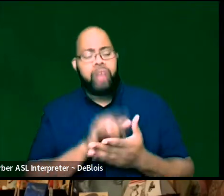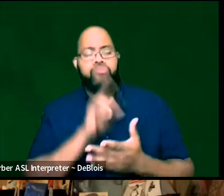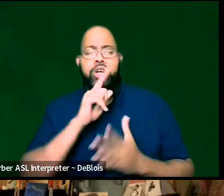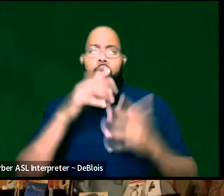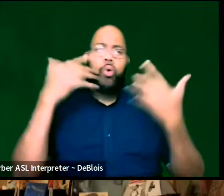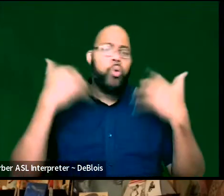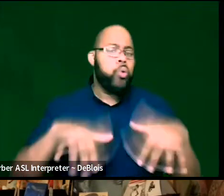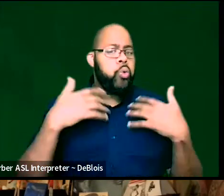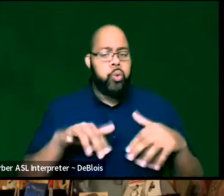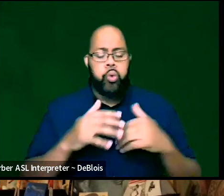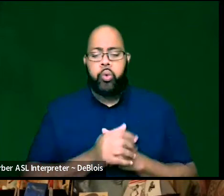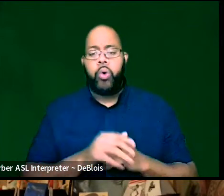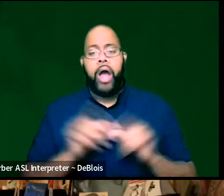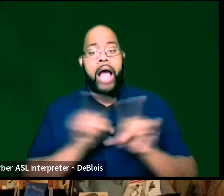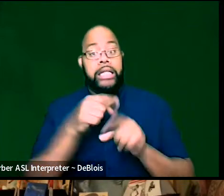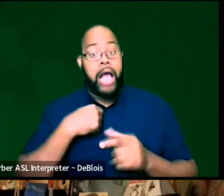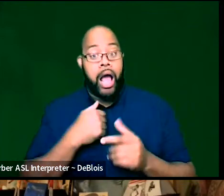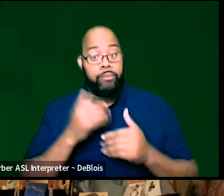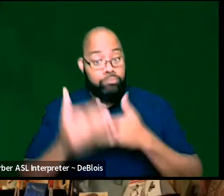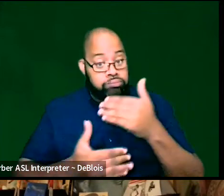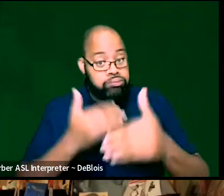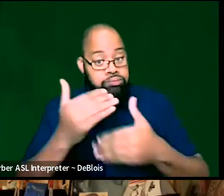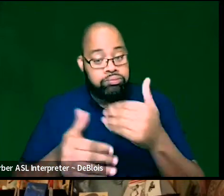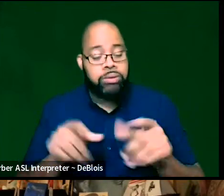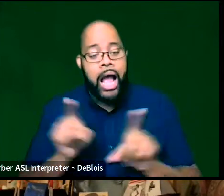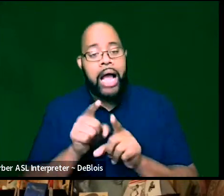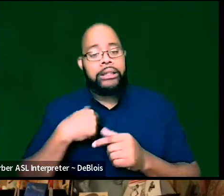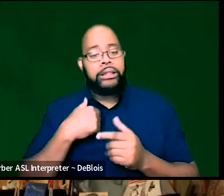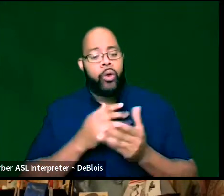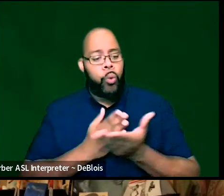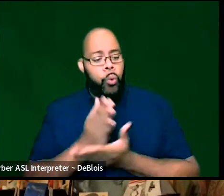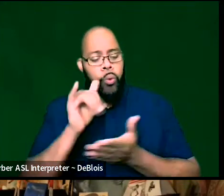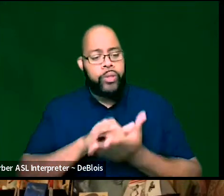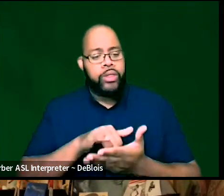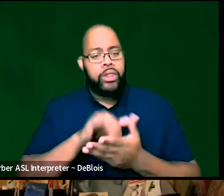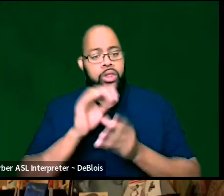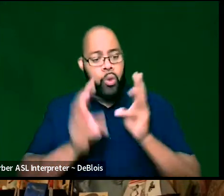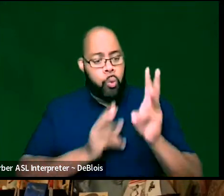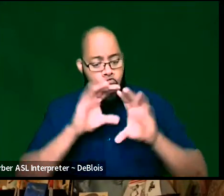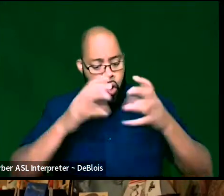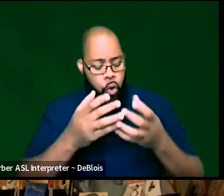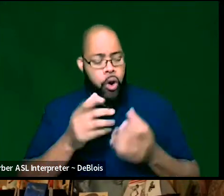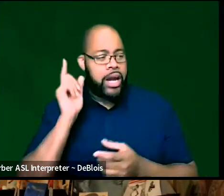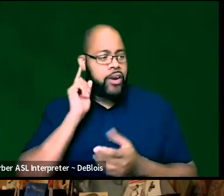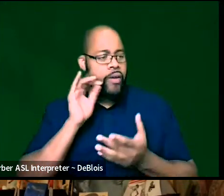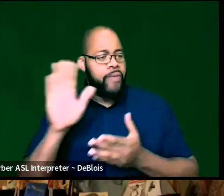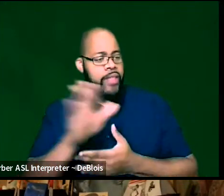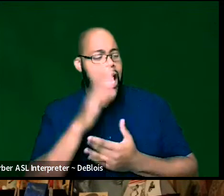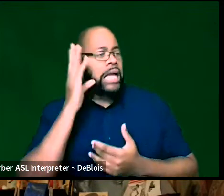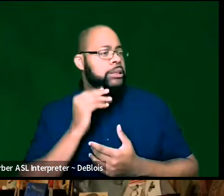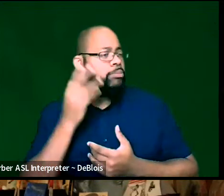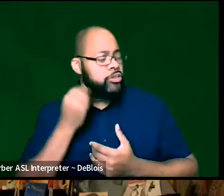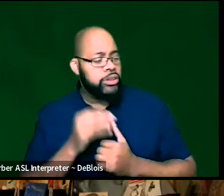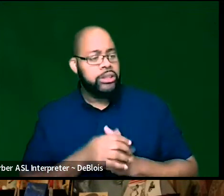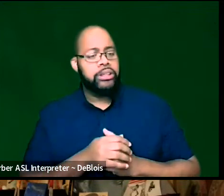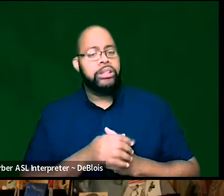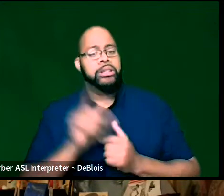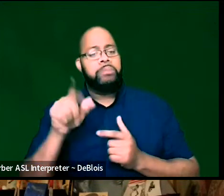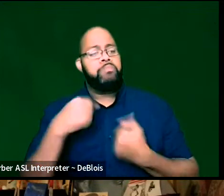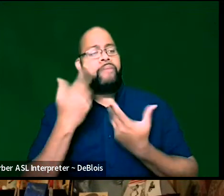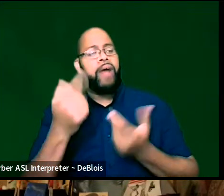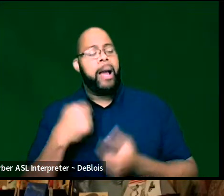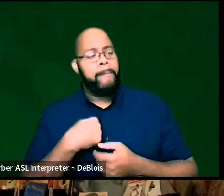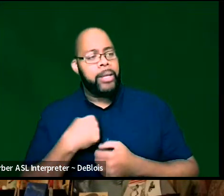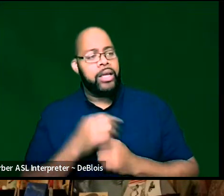golden. As I move forward, as I move through this world, hearing their experiences, them providing